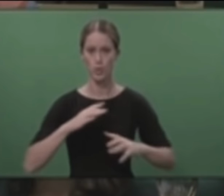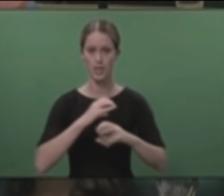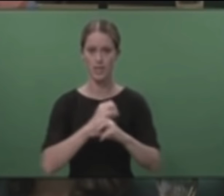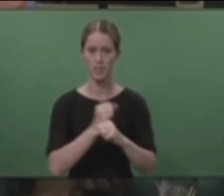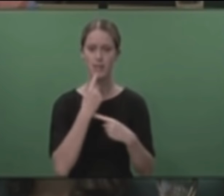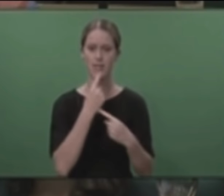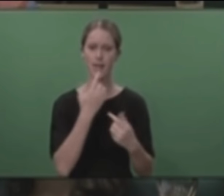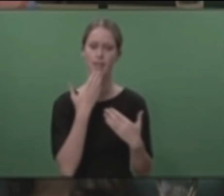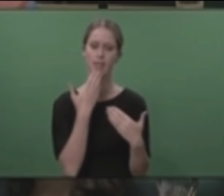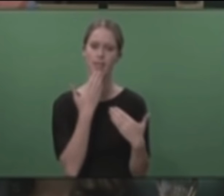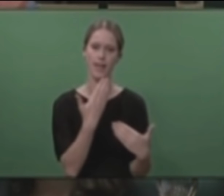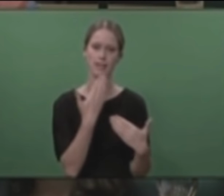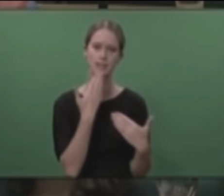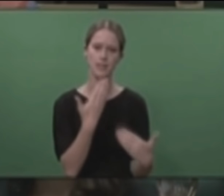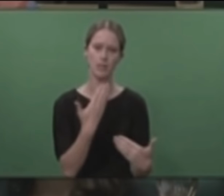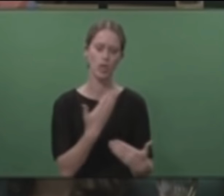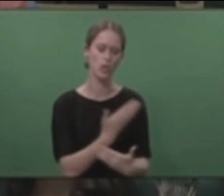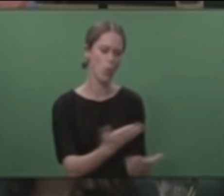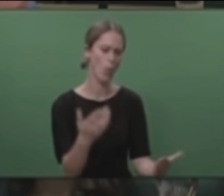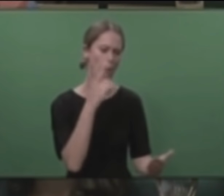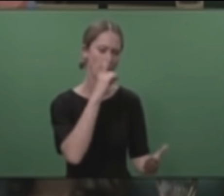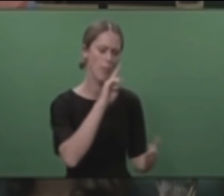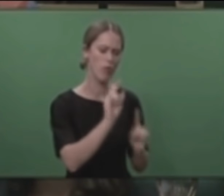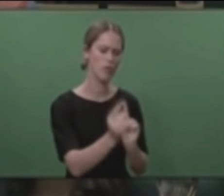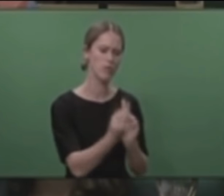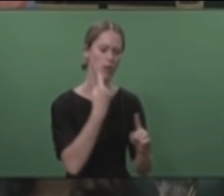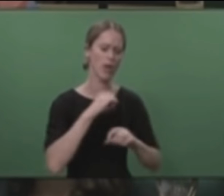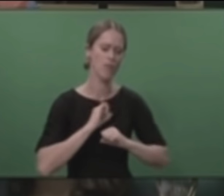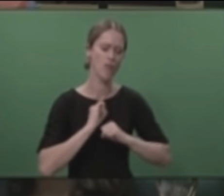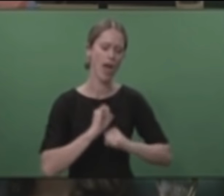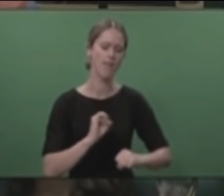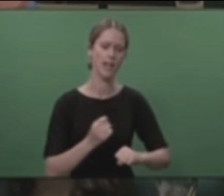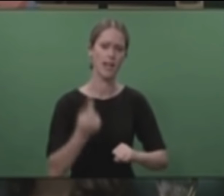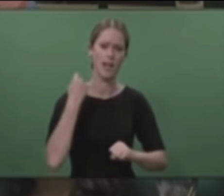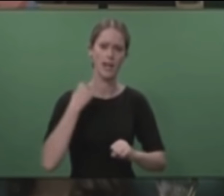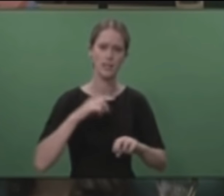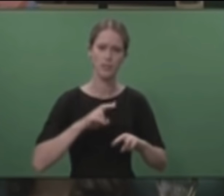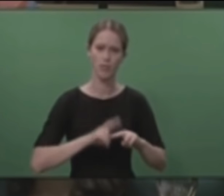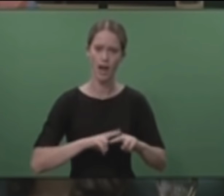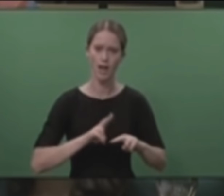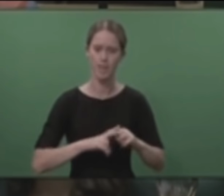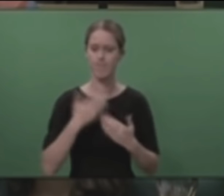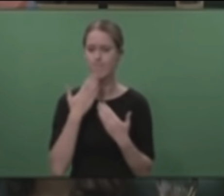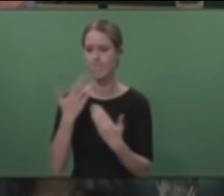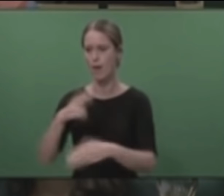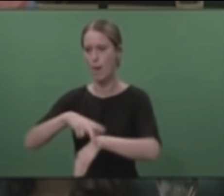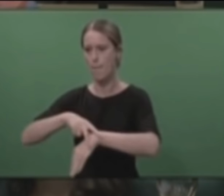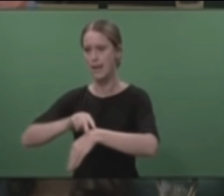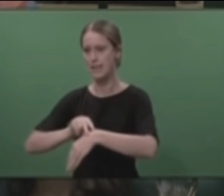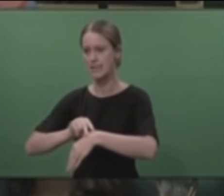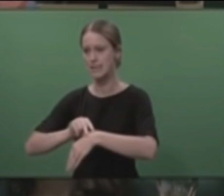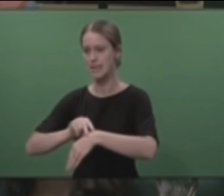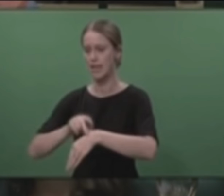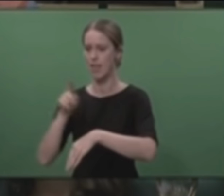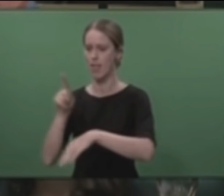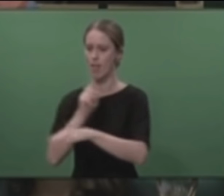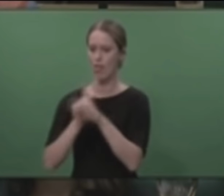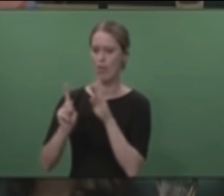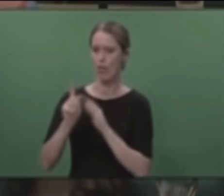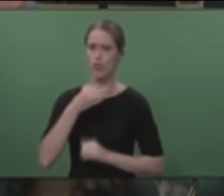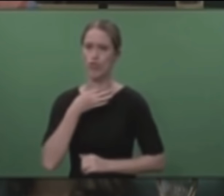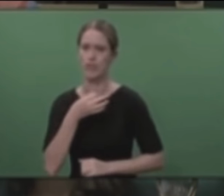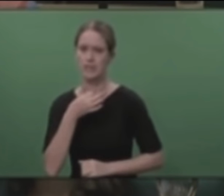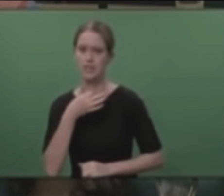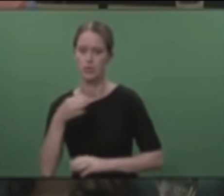thanks to all those who responded so bravely on Friday, to the police who put themselves in the line of fire